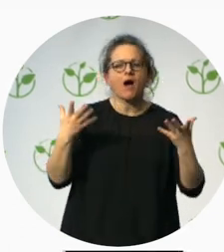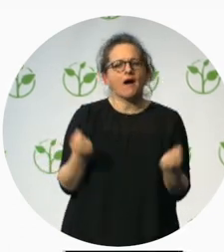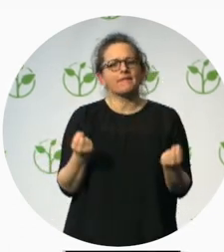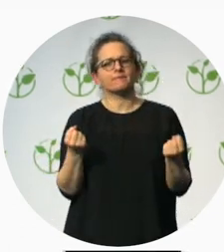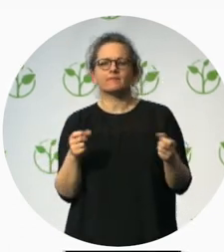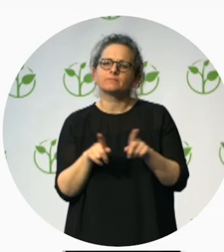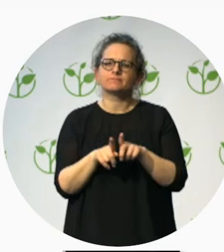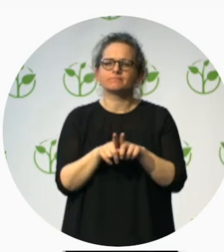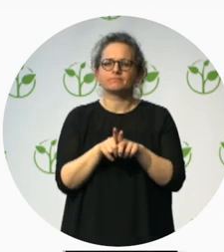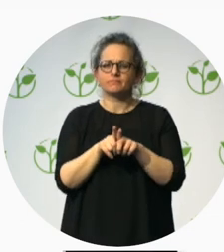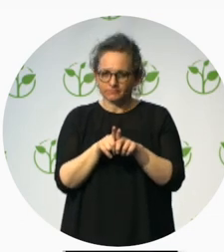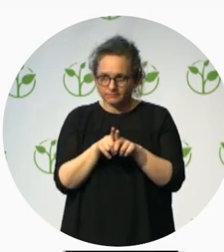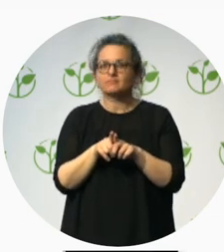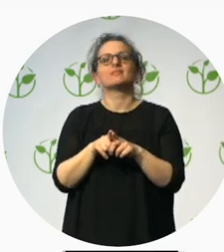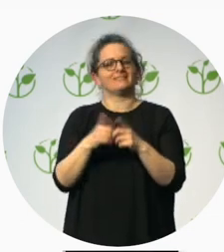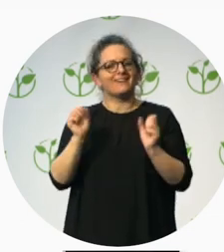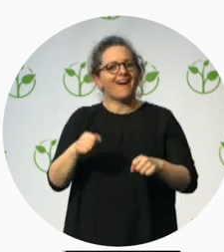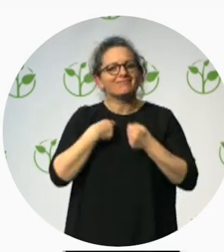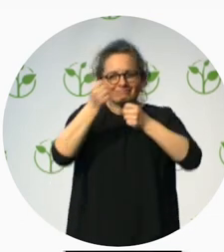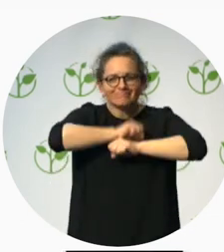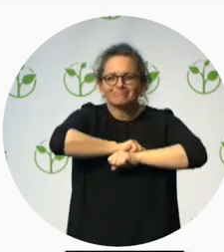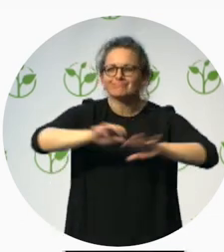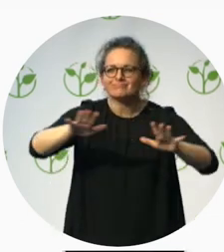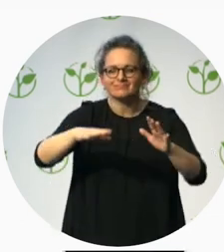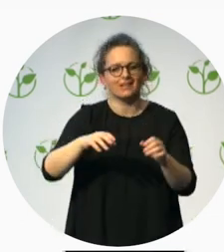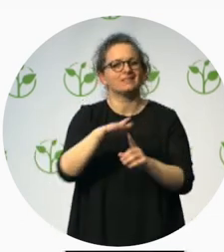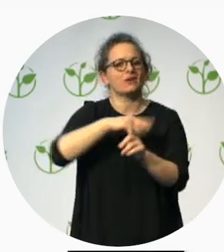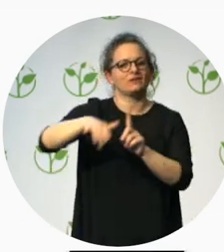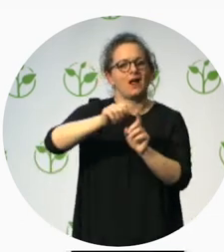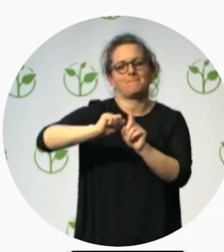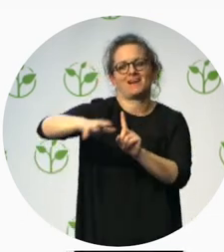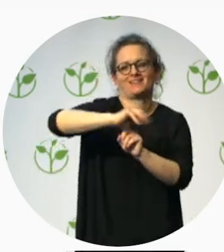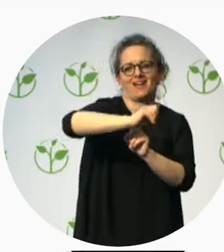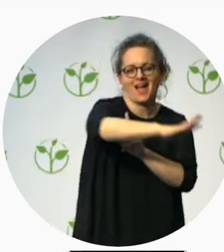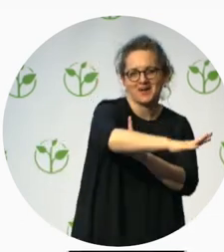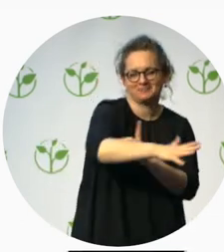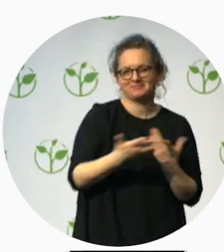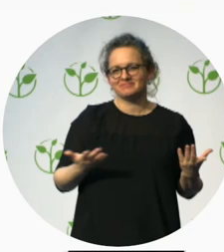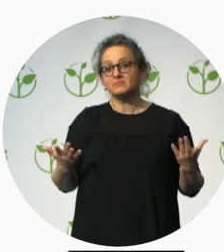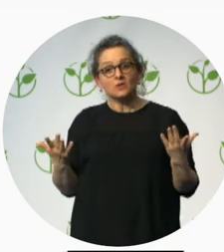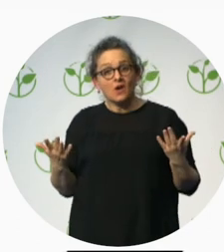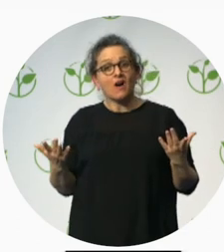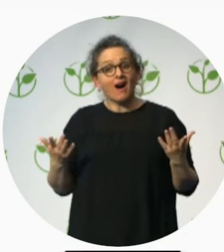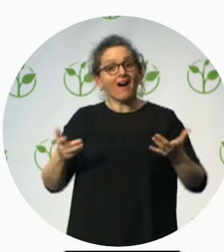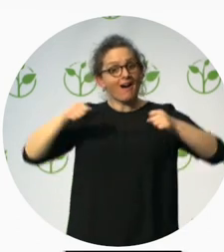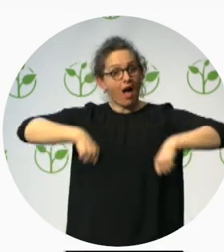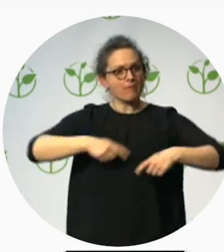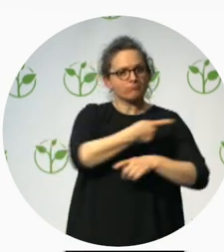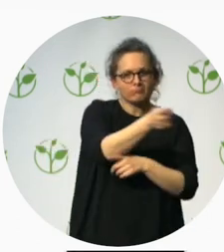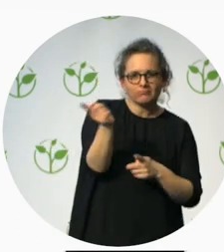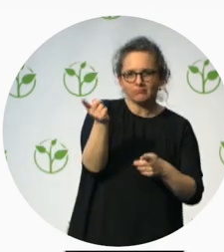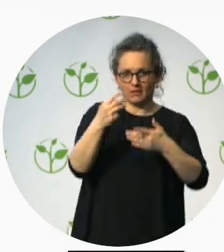Project Research can be found and itself researched on our website